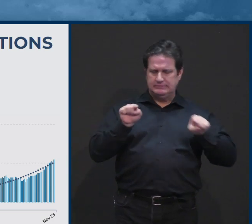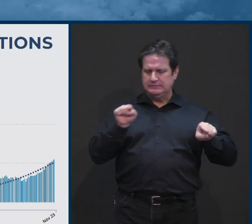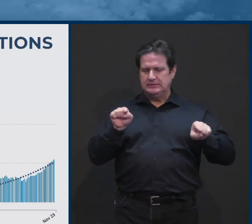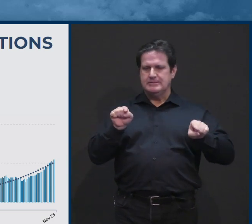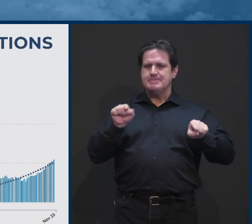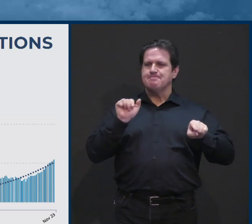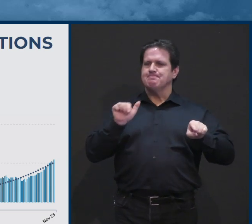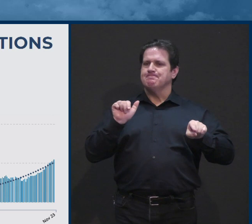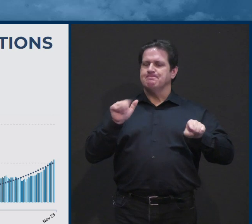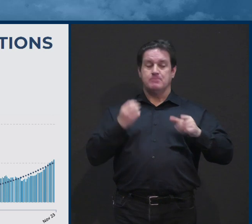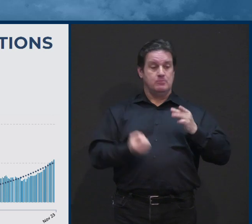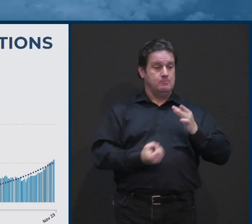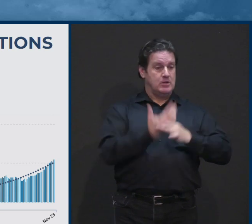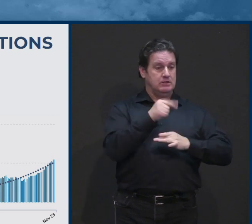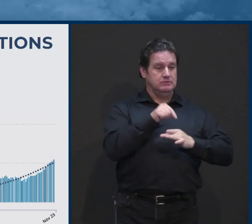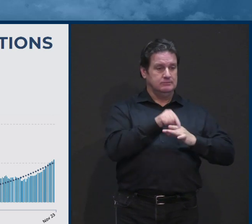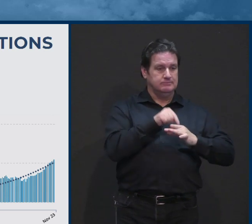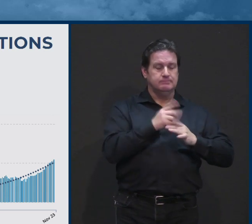Back in the spring,